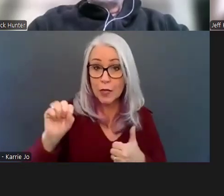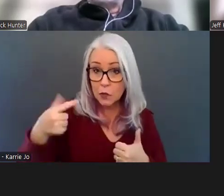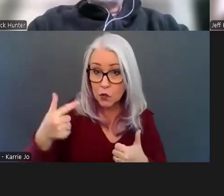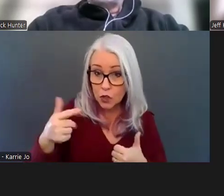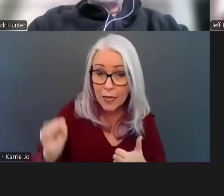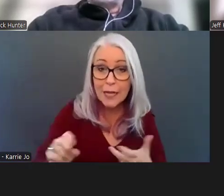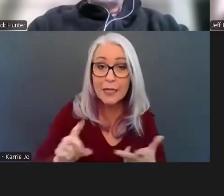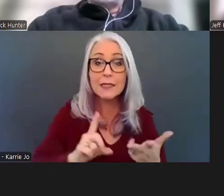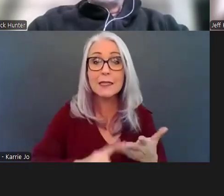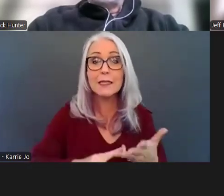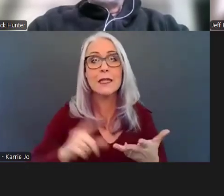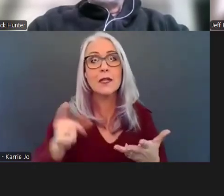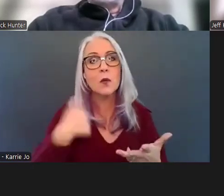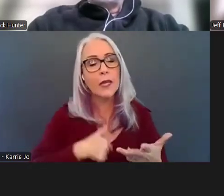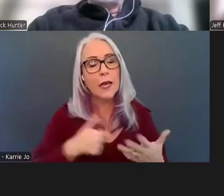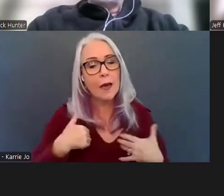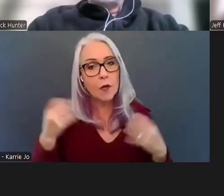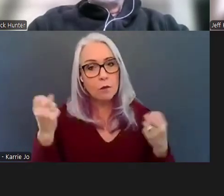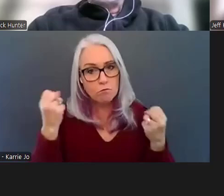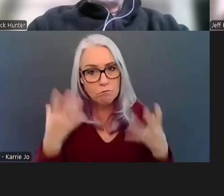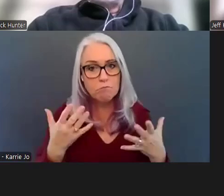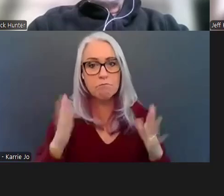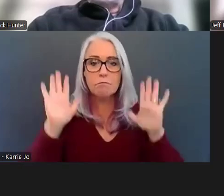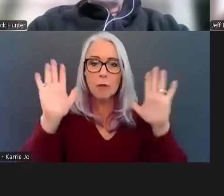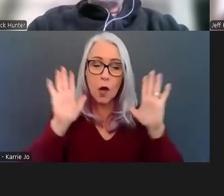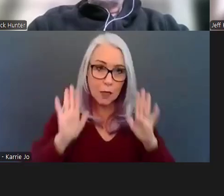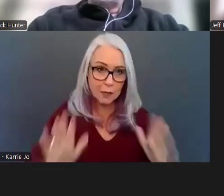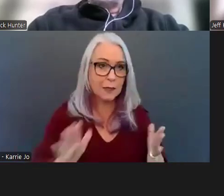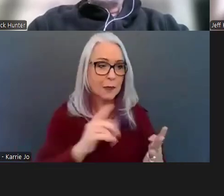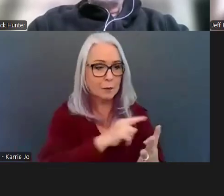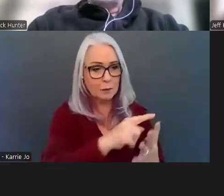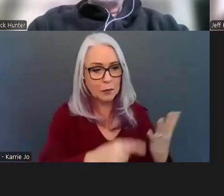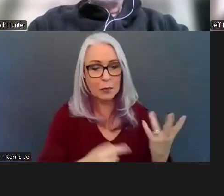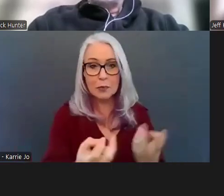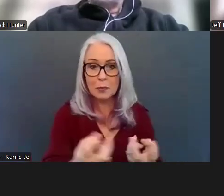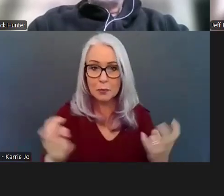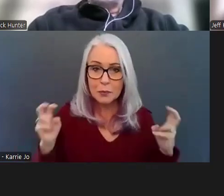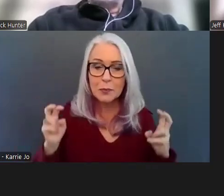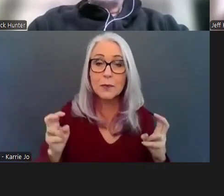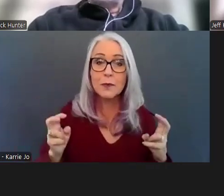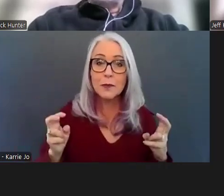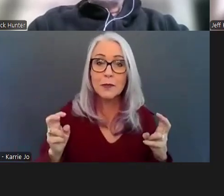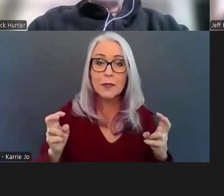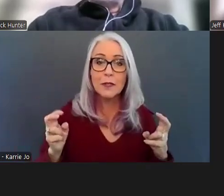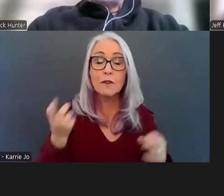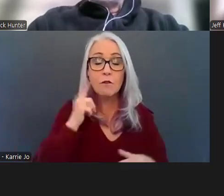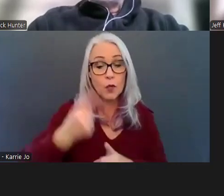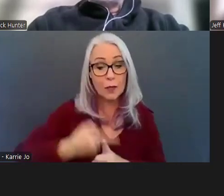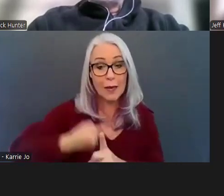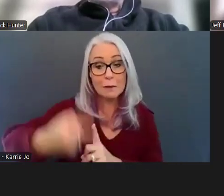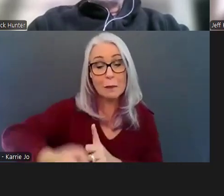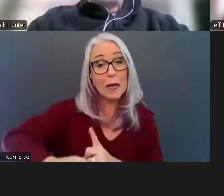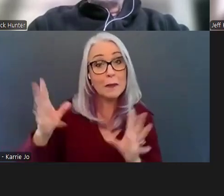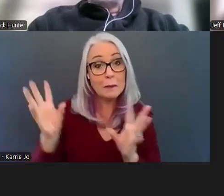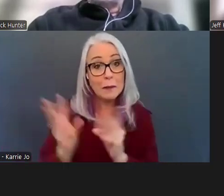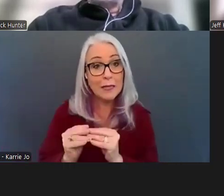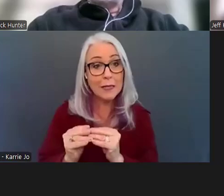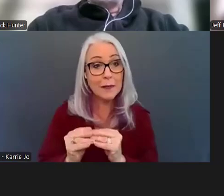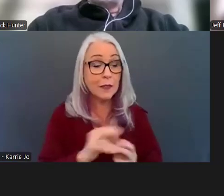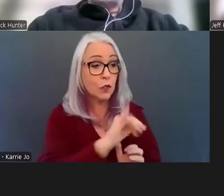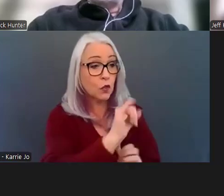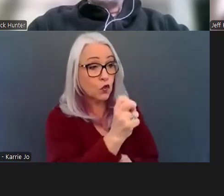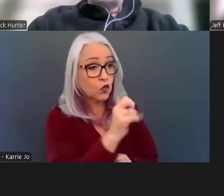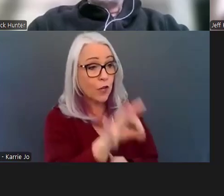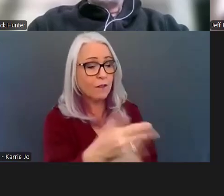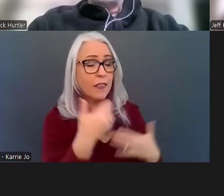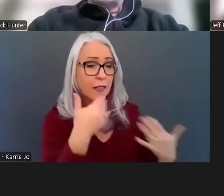it should be an excellent webinar. And with that, Jeff, would you like to close us out? Sure. First, I wanted to thank